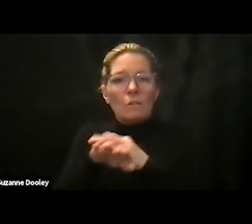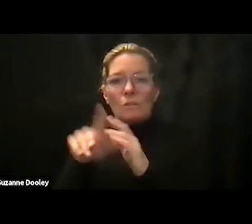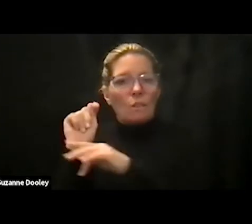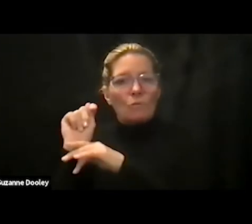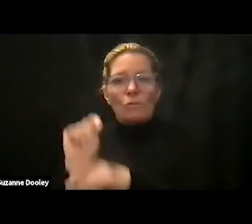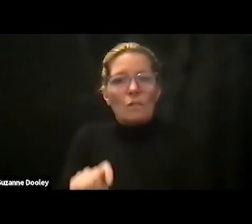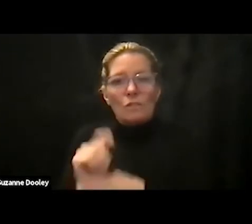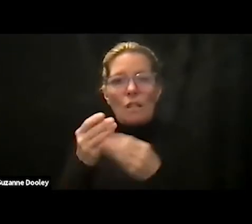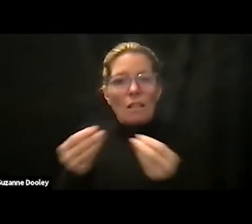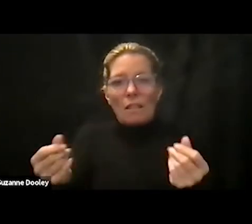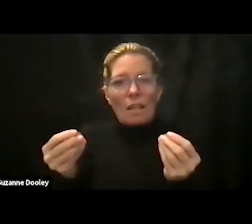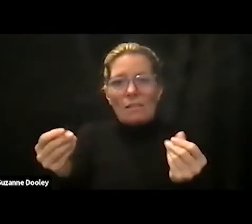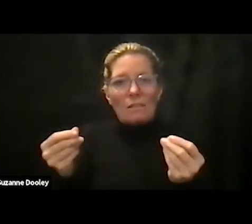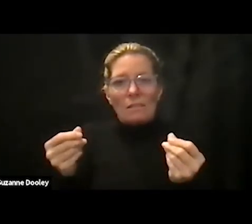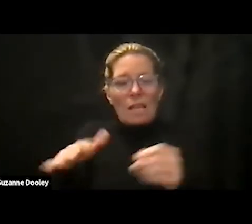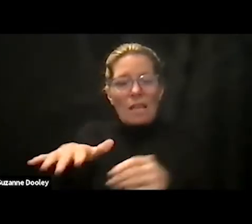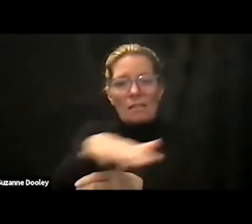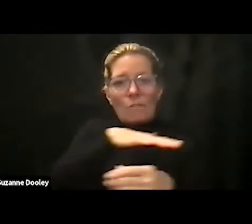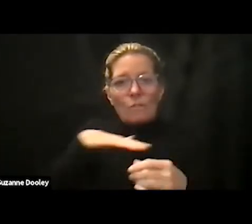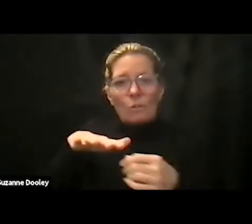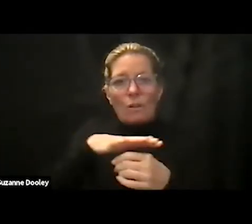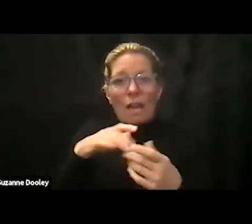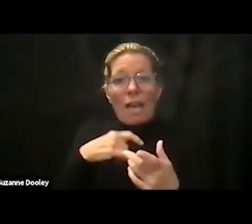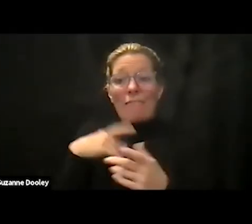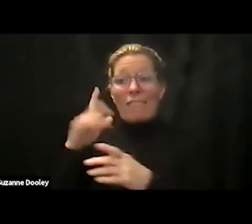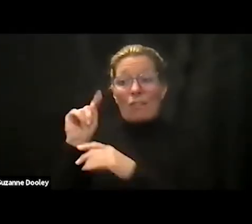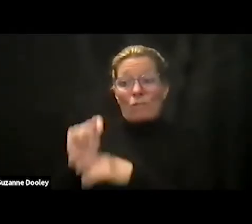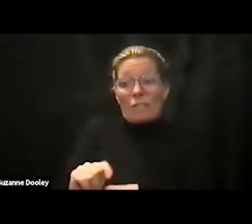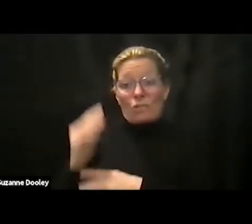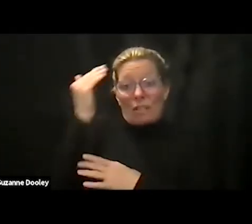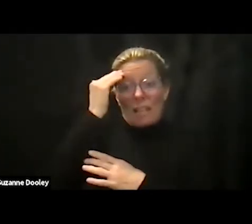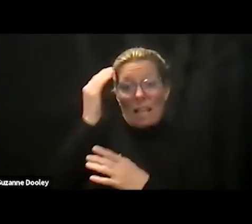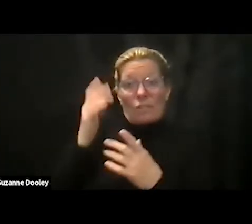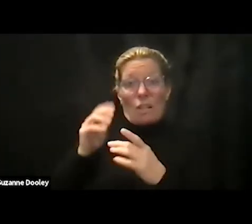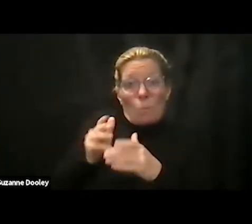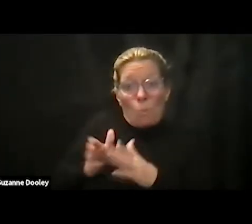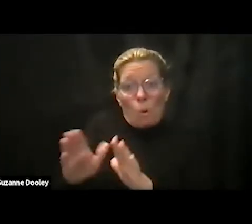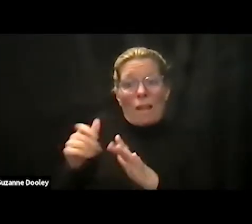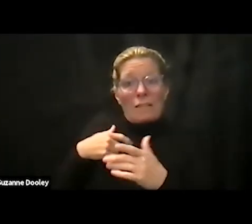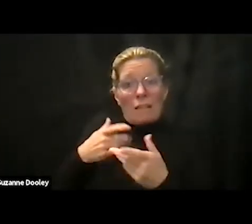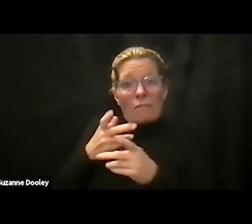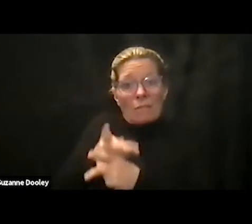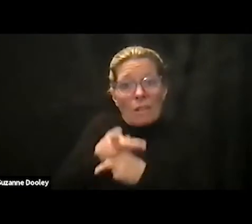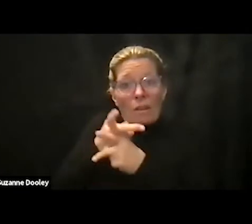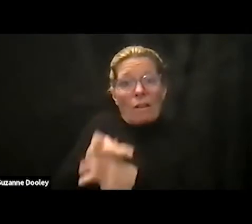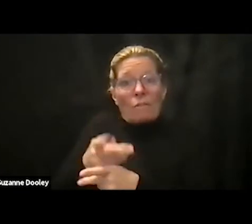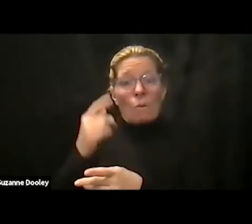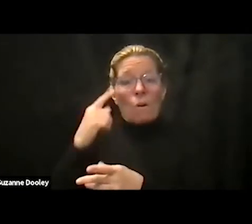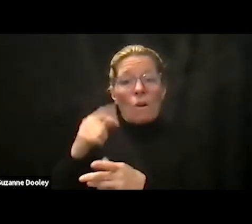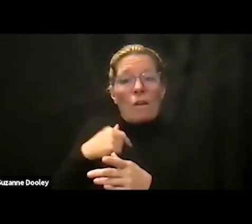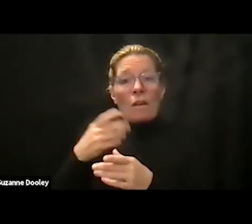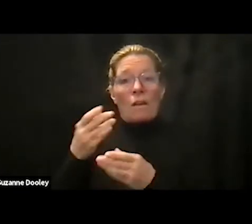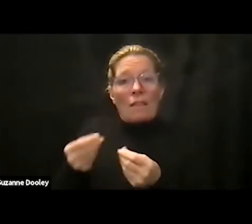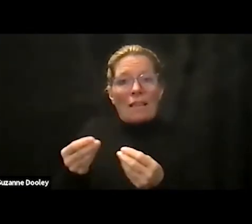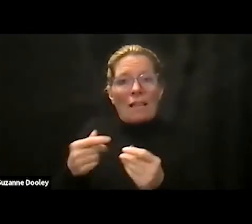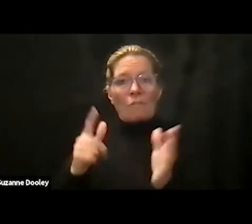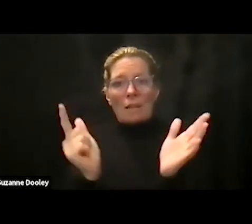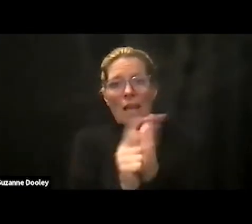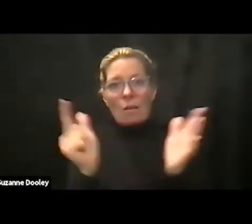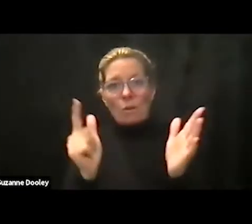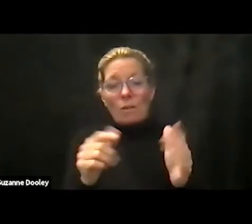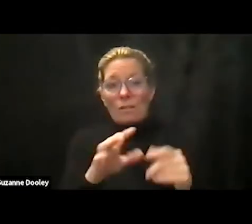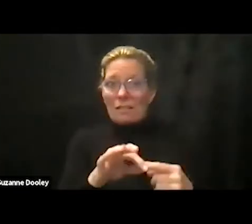and territories, and their traditional knowledge and their practices have essentially been outlawed, and